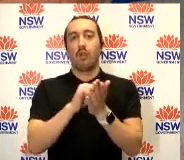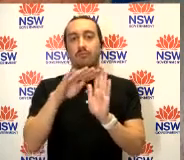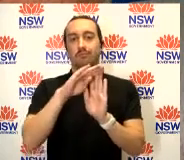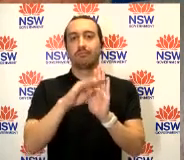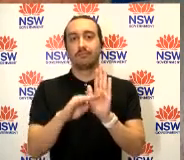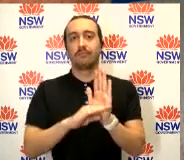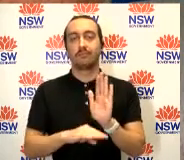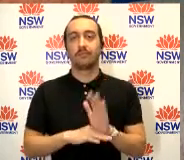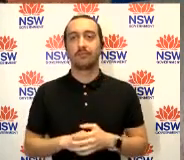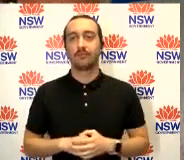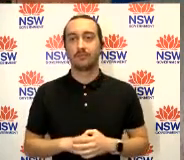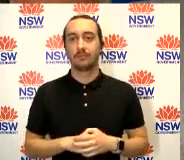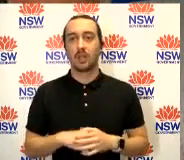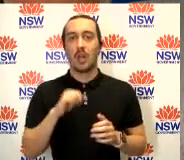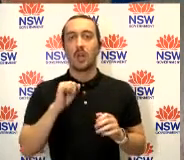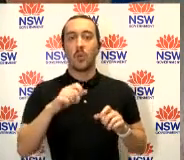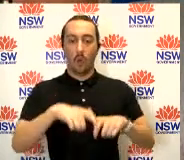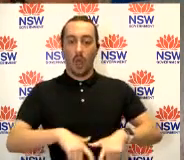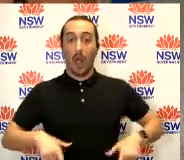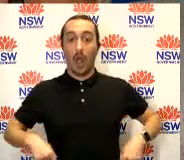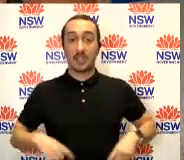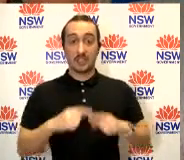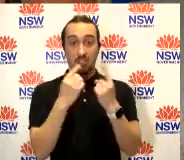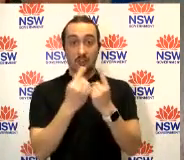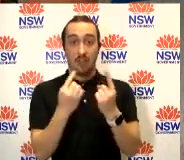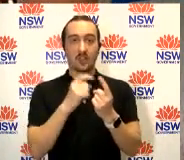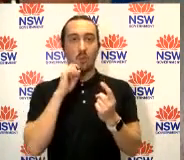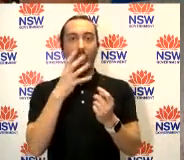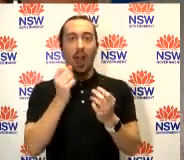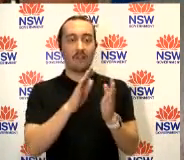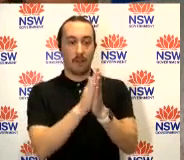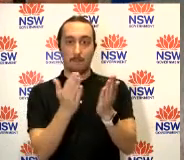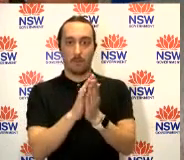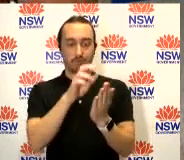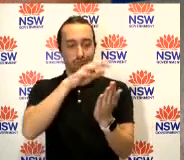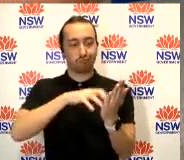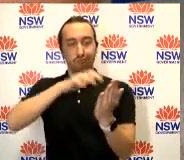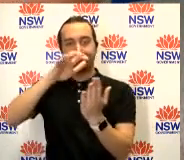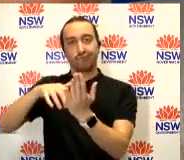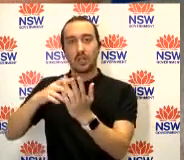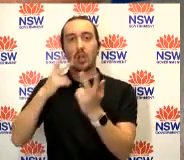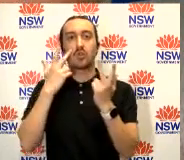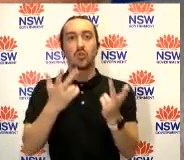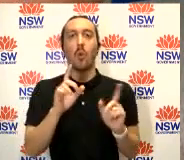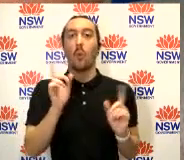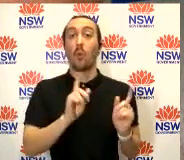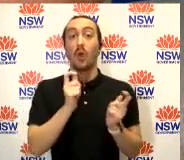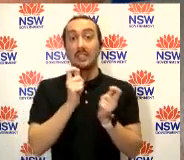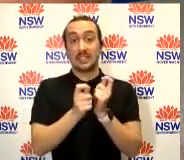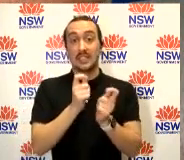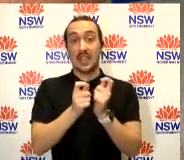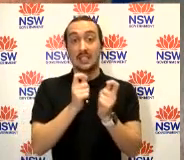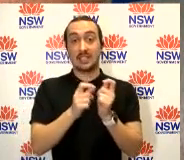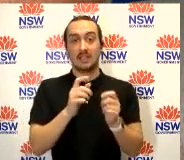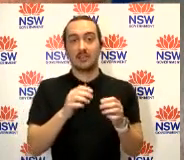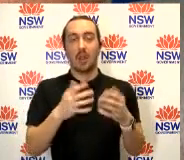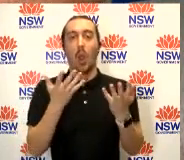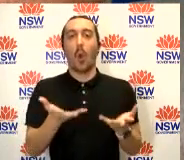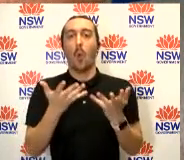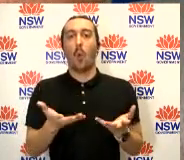there. Yes. So making sure that whatever device you buy, you're not fashioning your own anchor. If you're buying something that's commercially available, that it does comply with the Australian